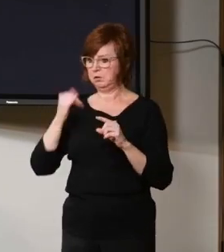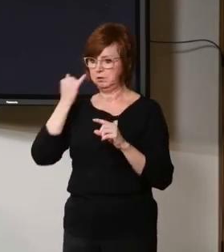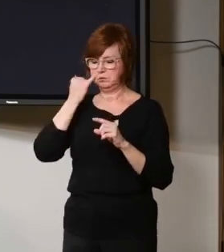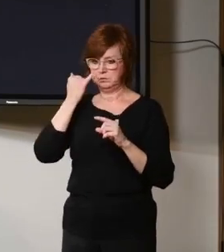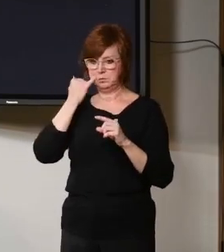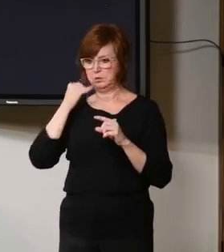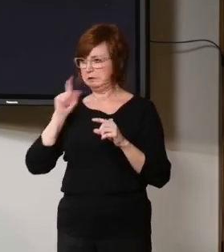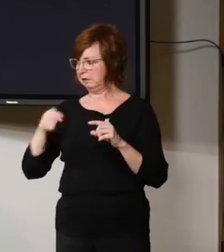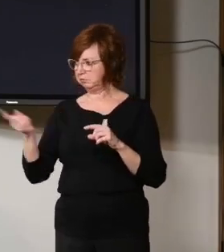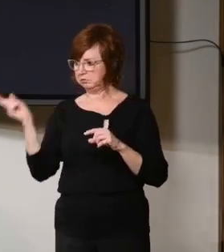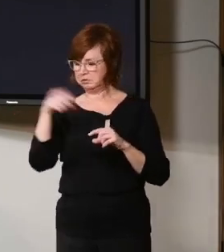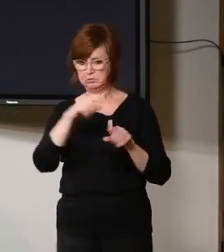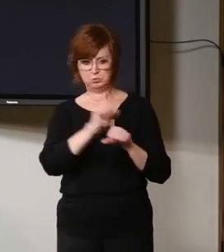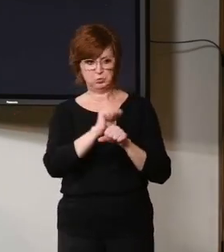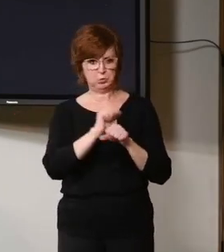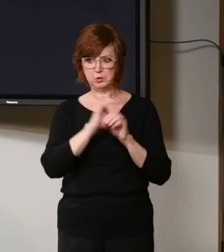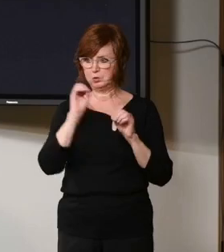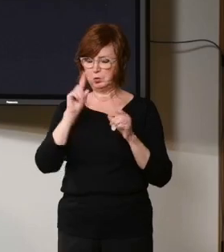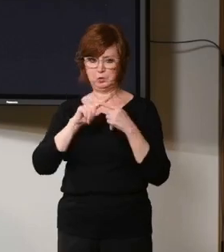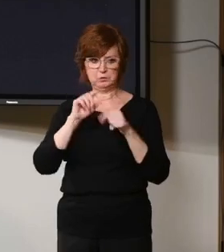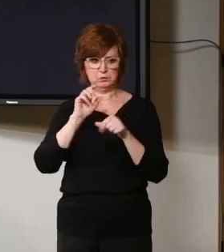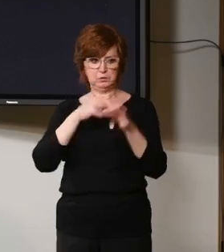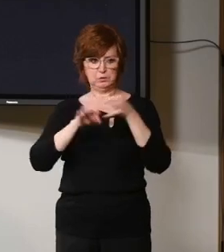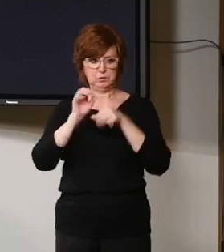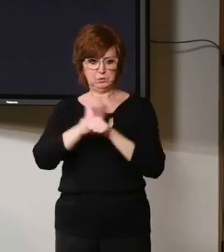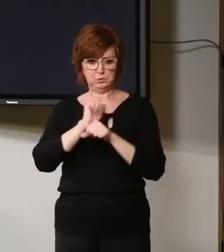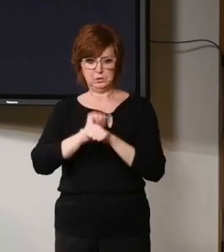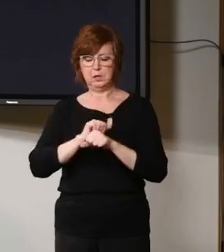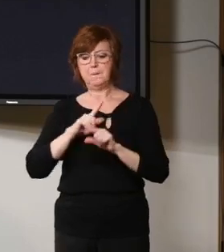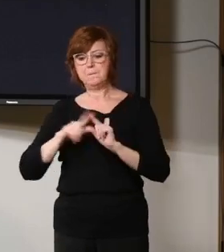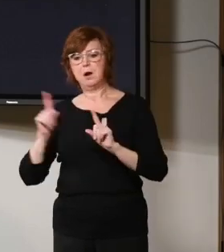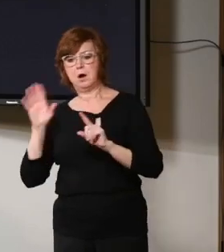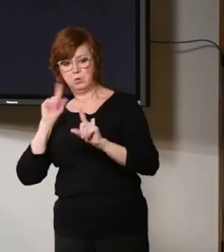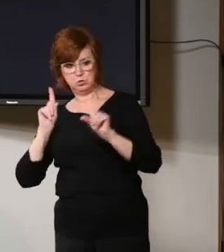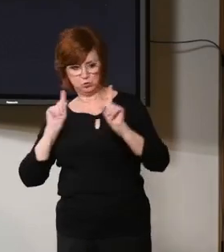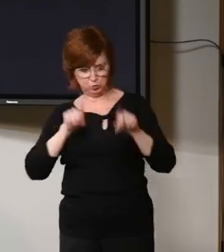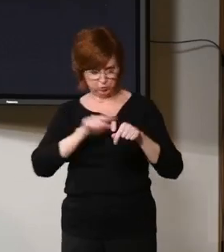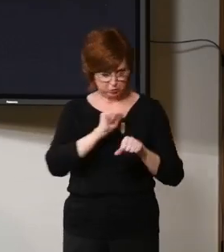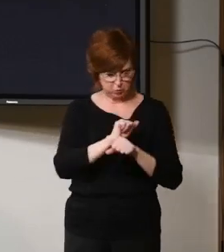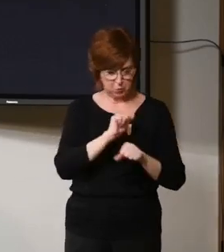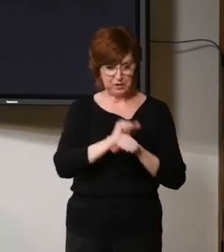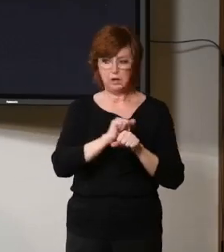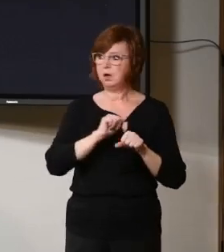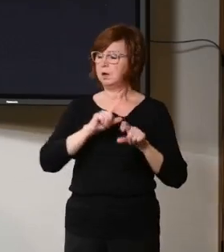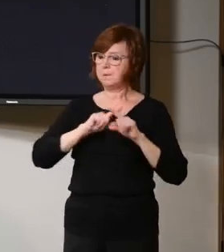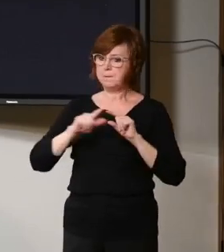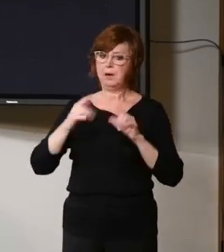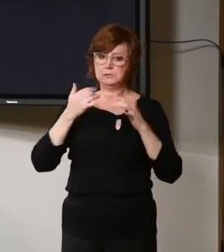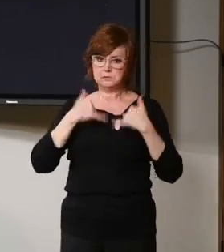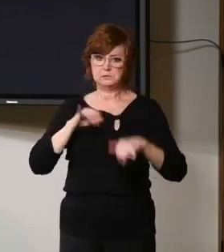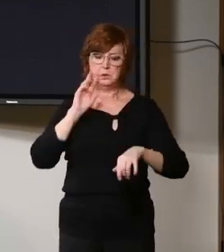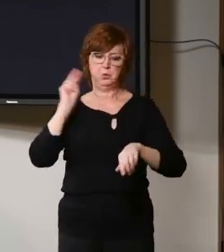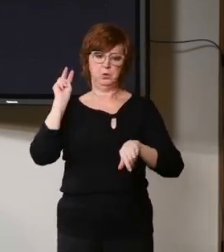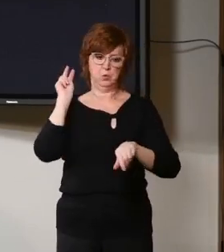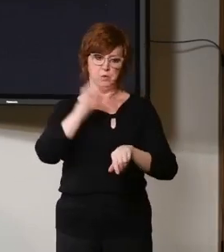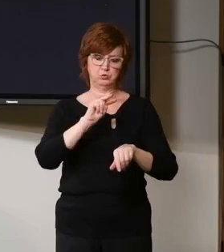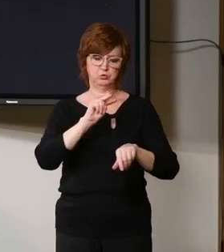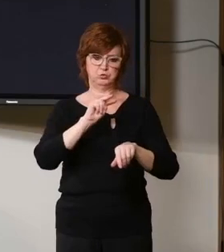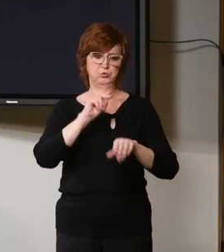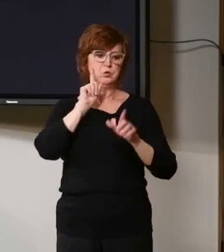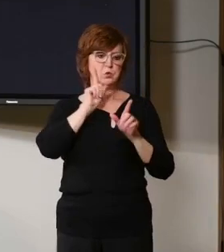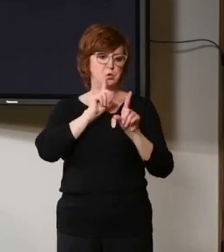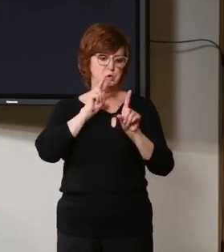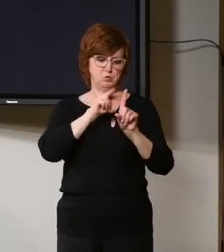them, then they can come to work under medical supervision. And at the first sign of symptoms, they are isolated and, of